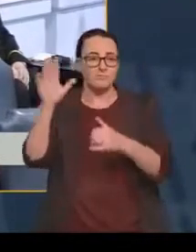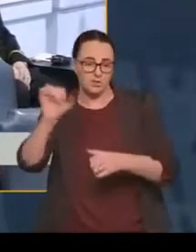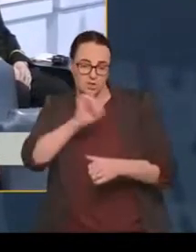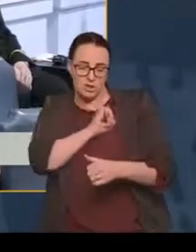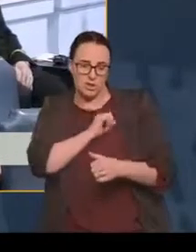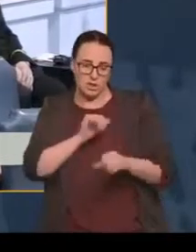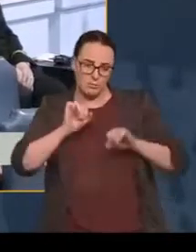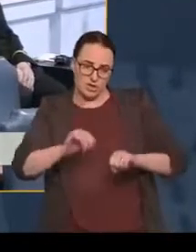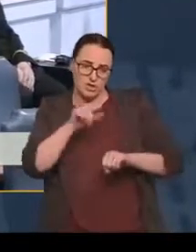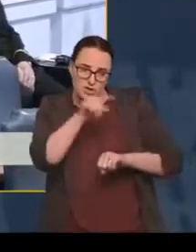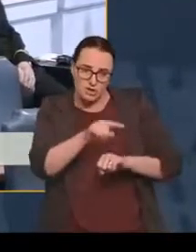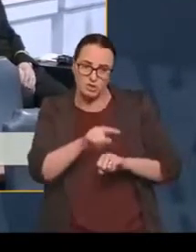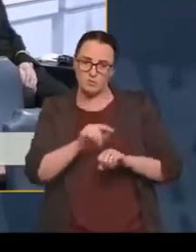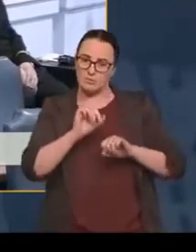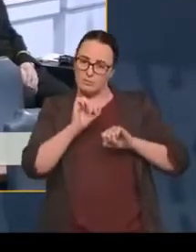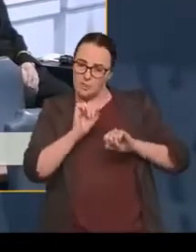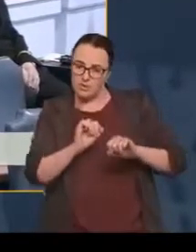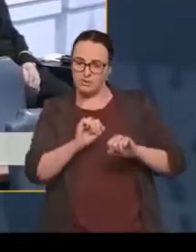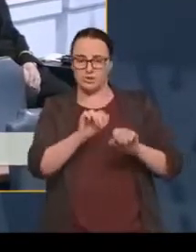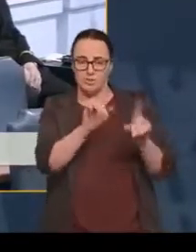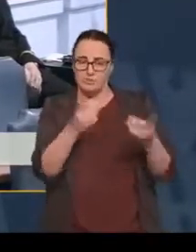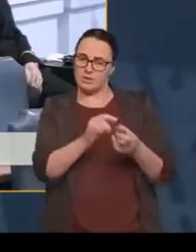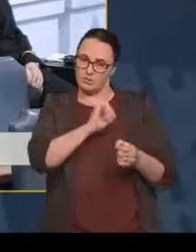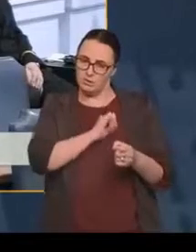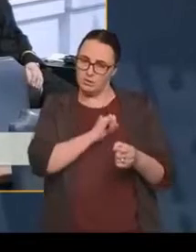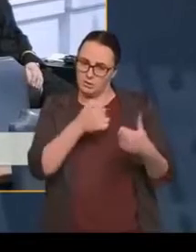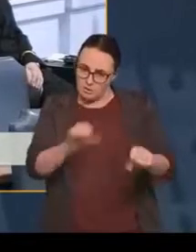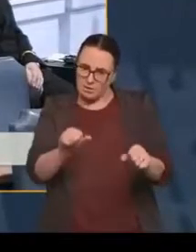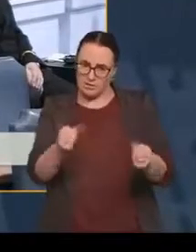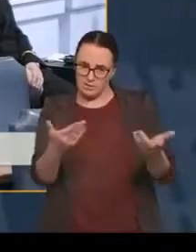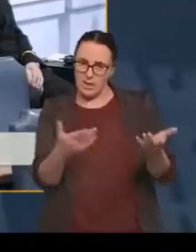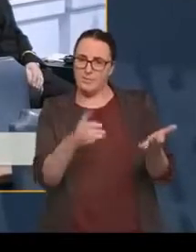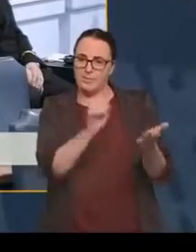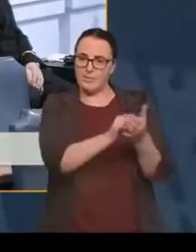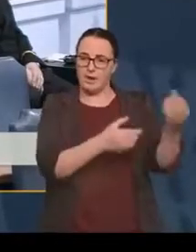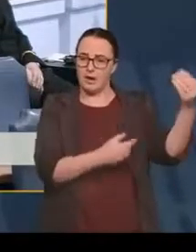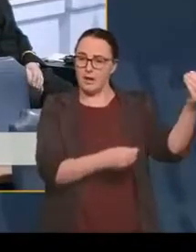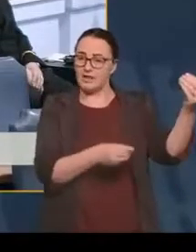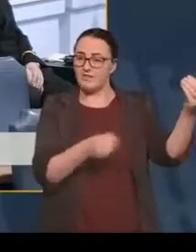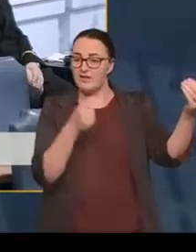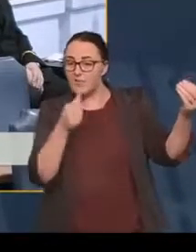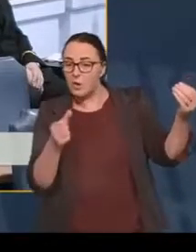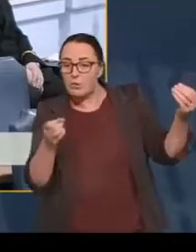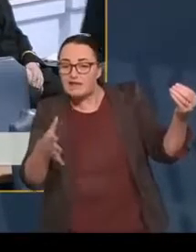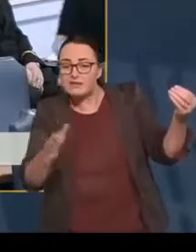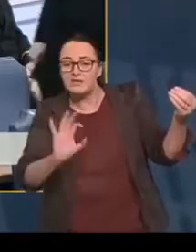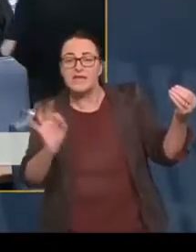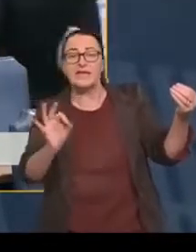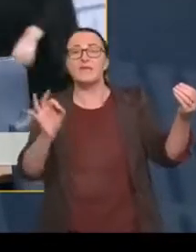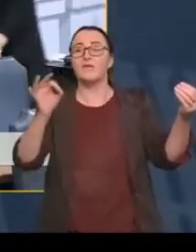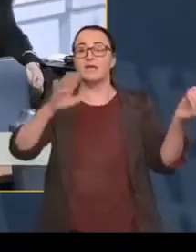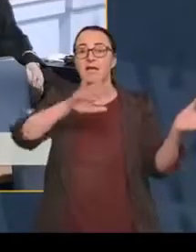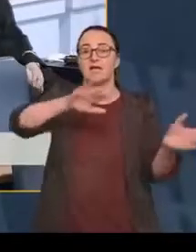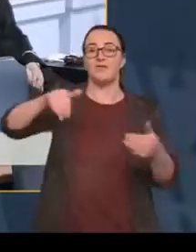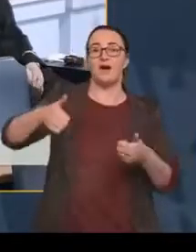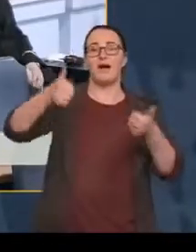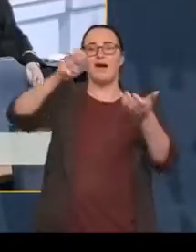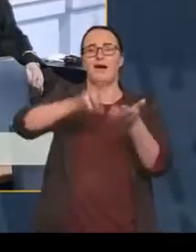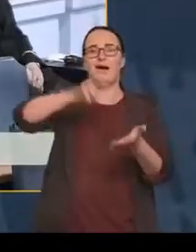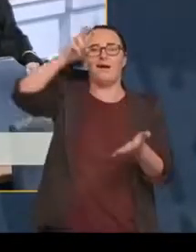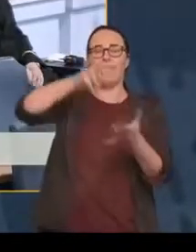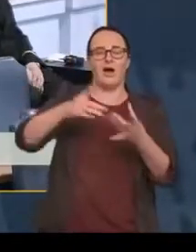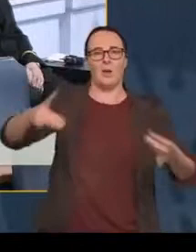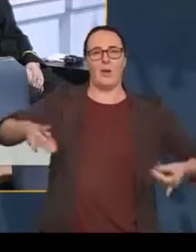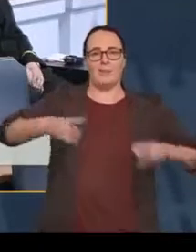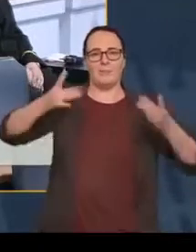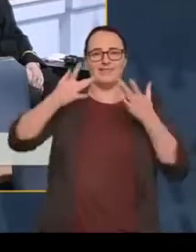pressure on you, on your department and on this government to deliver, because we will have failed if we go out of here